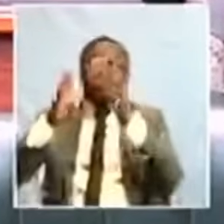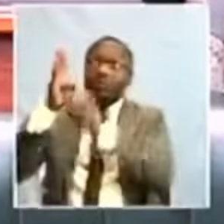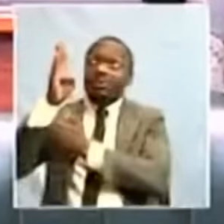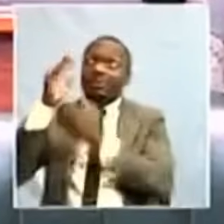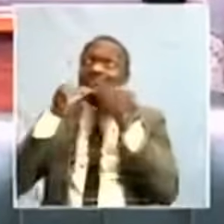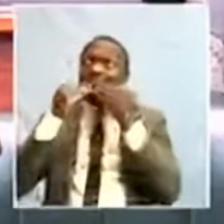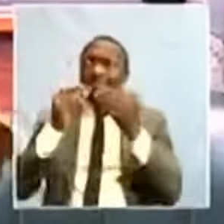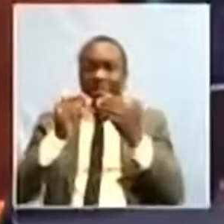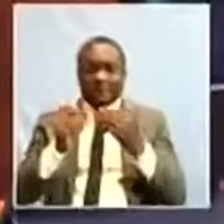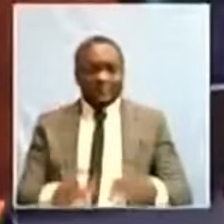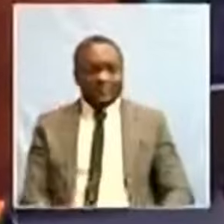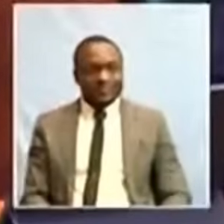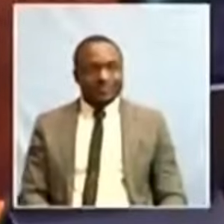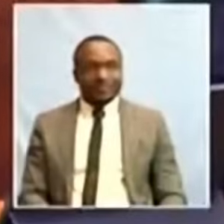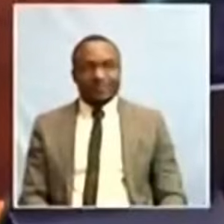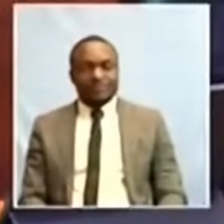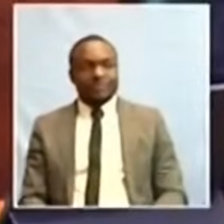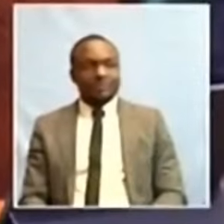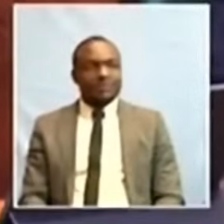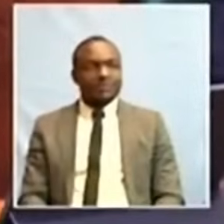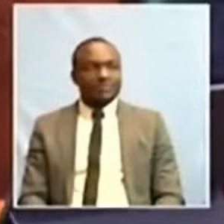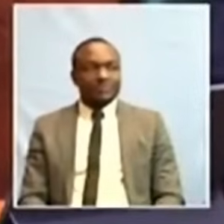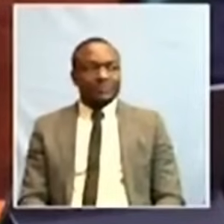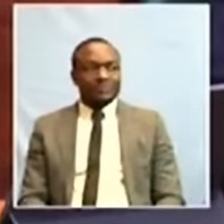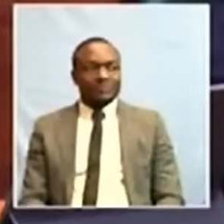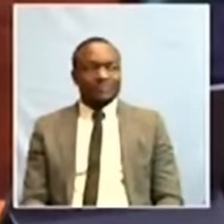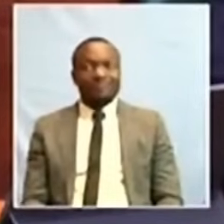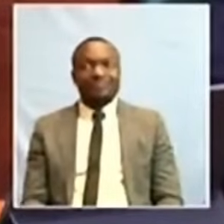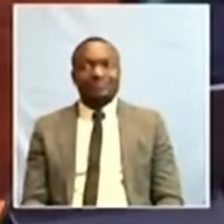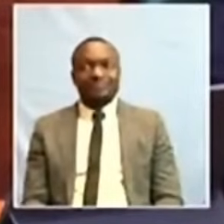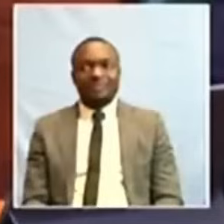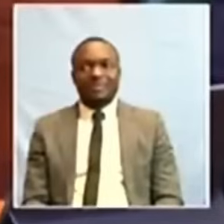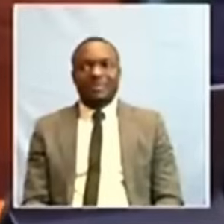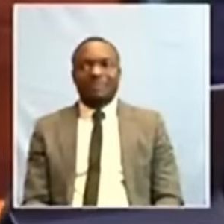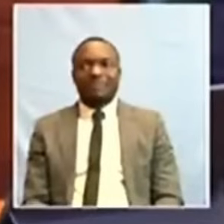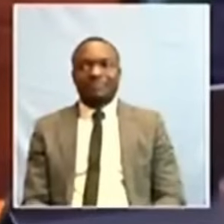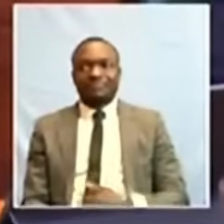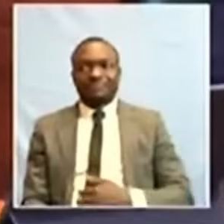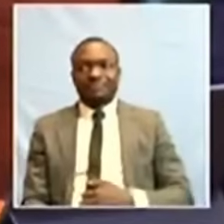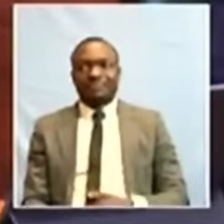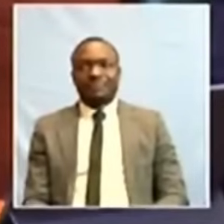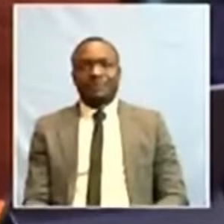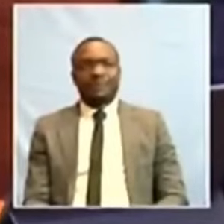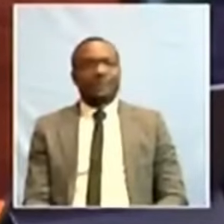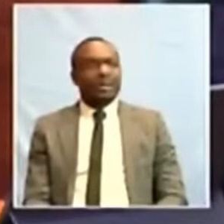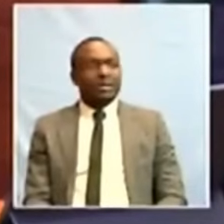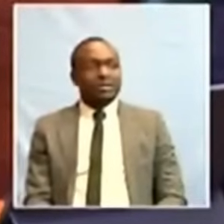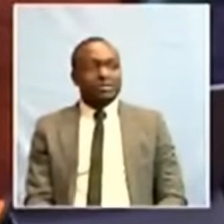you. Thank you. The Honorable Member for Chadiza.